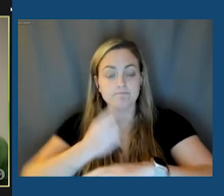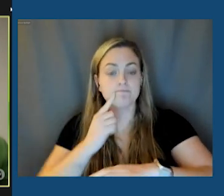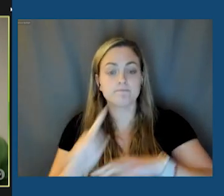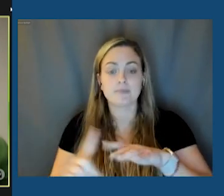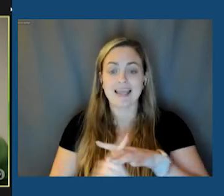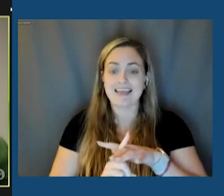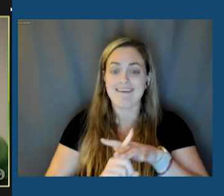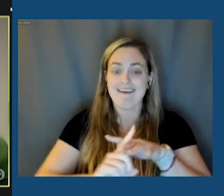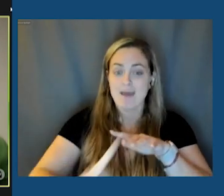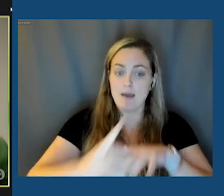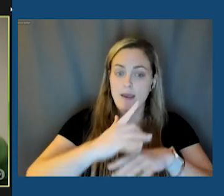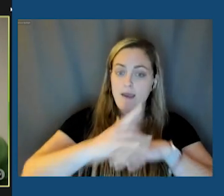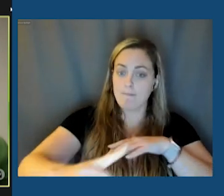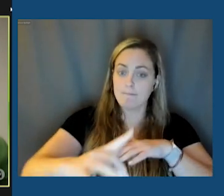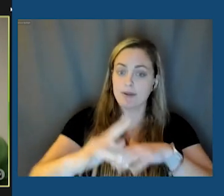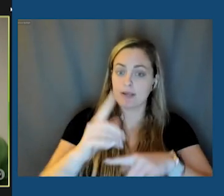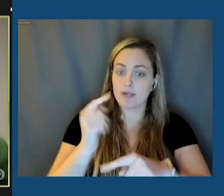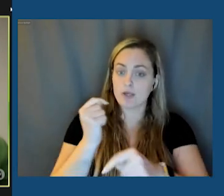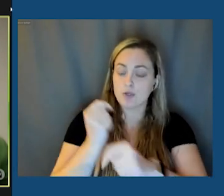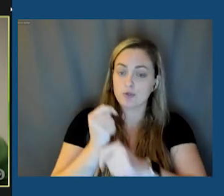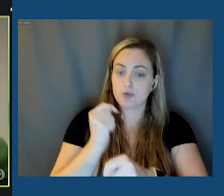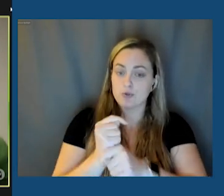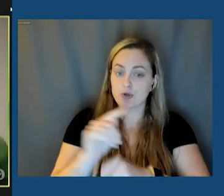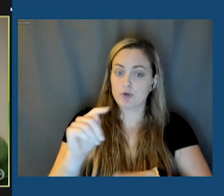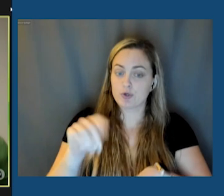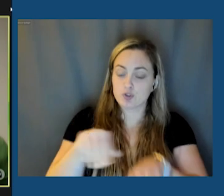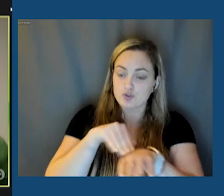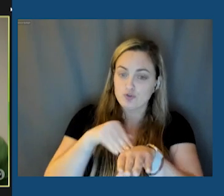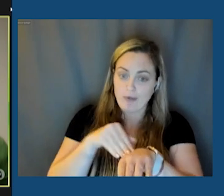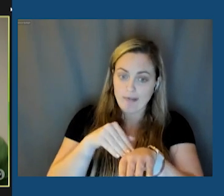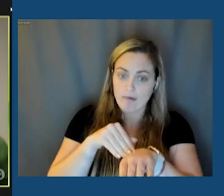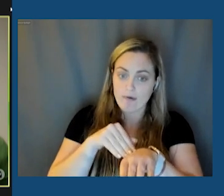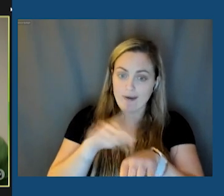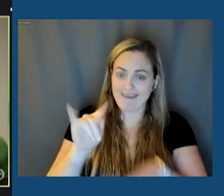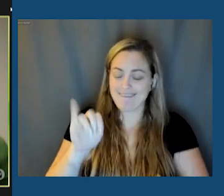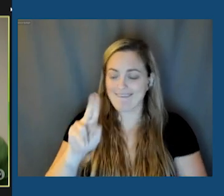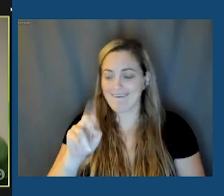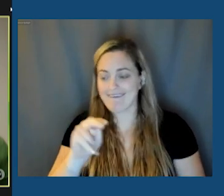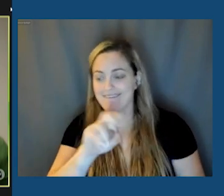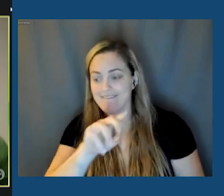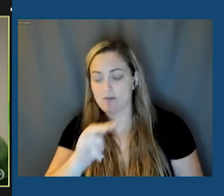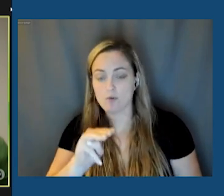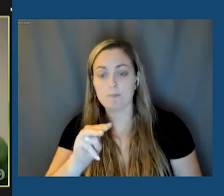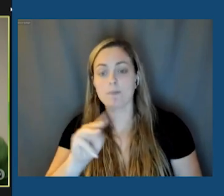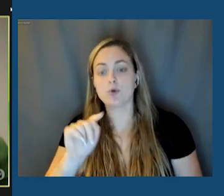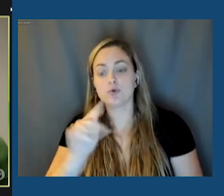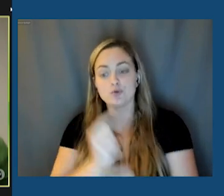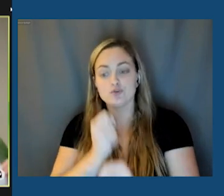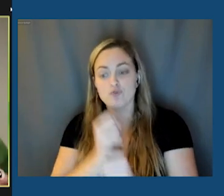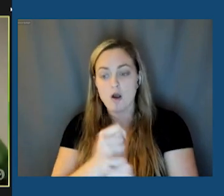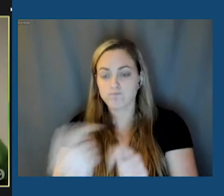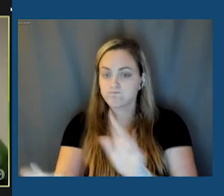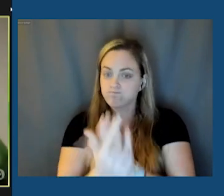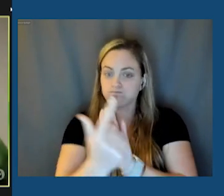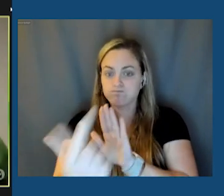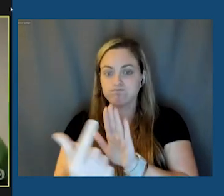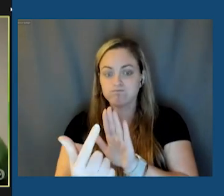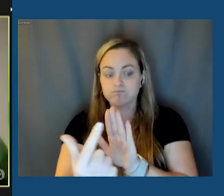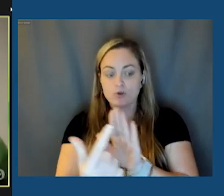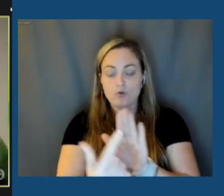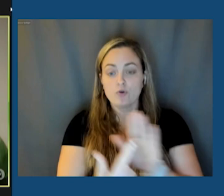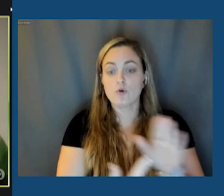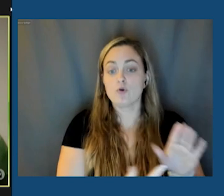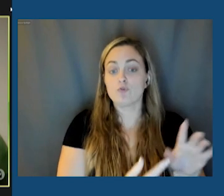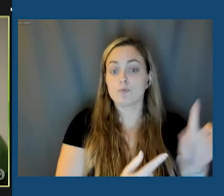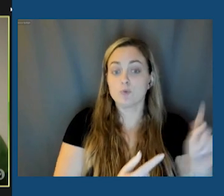tractor trailer and a tandem truck ban beginning 6 p.m. on Tuesday and running till 6 a.m. on